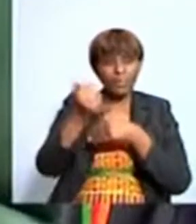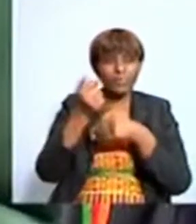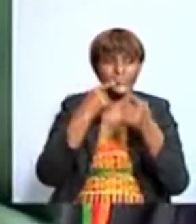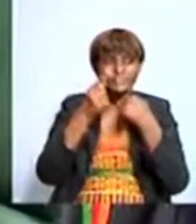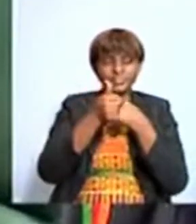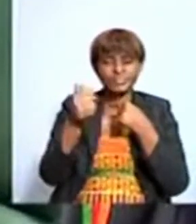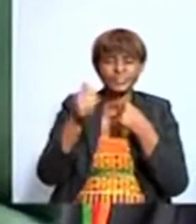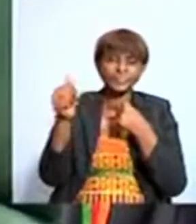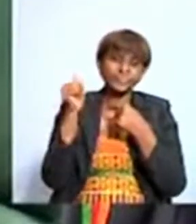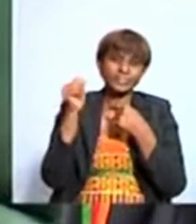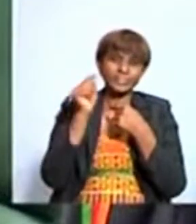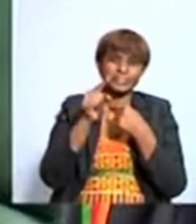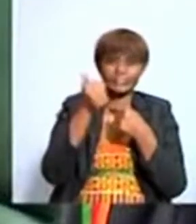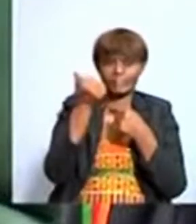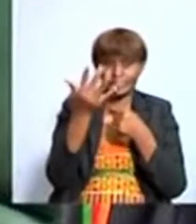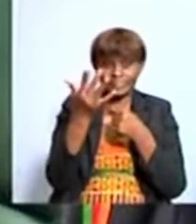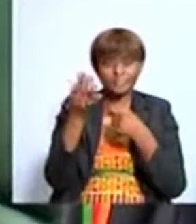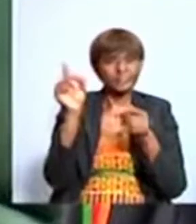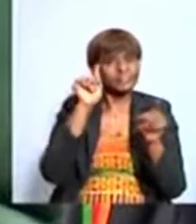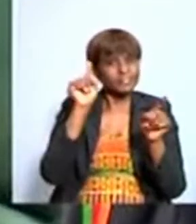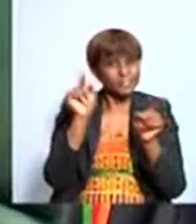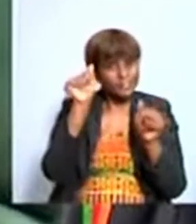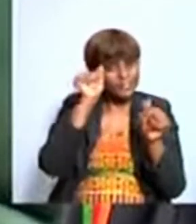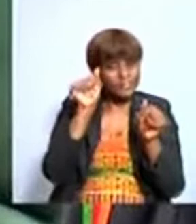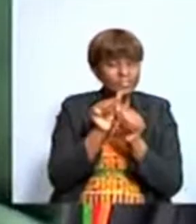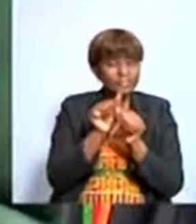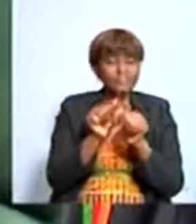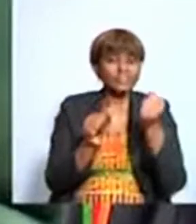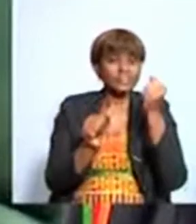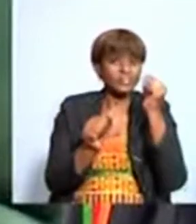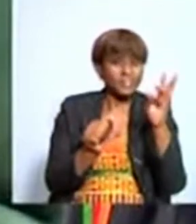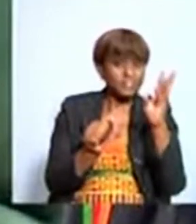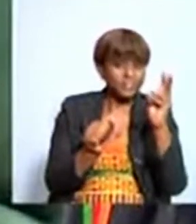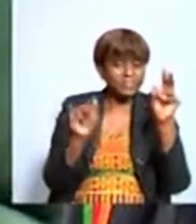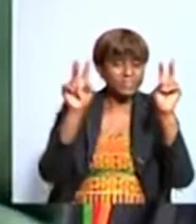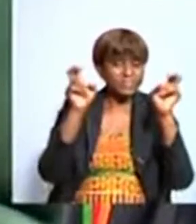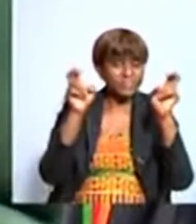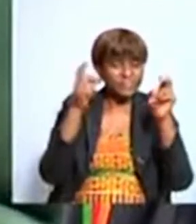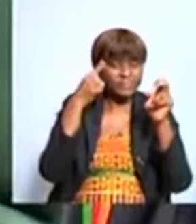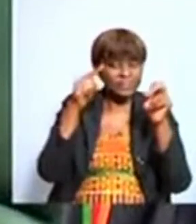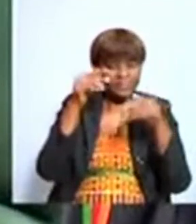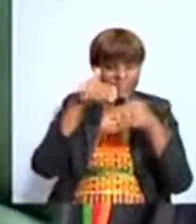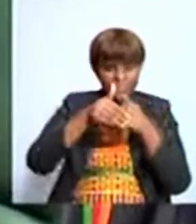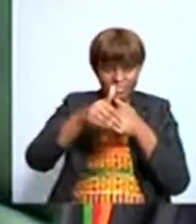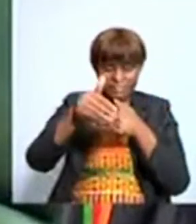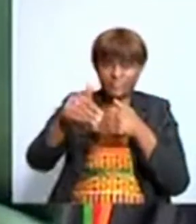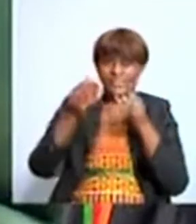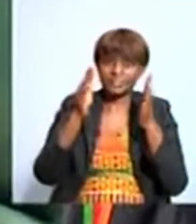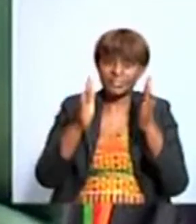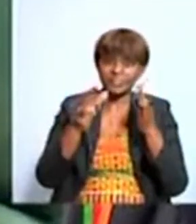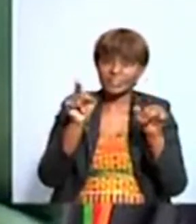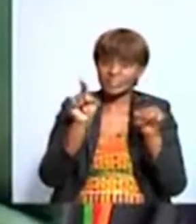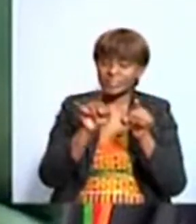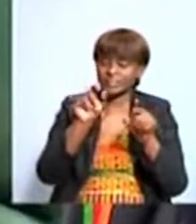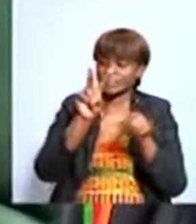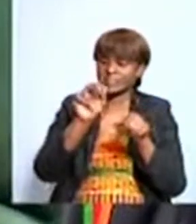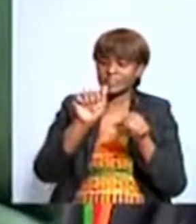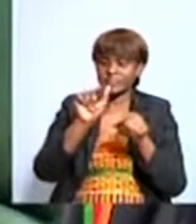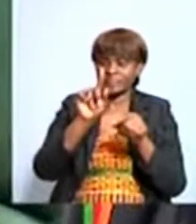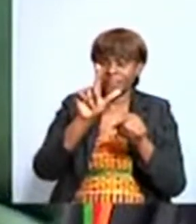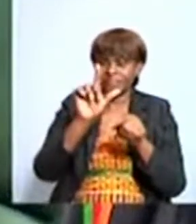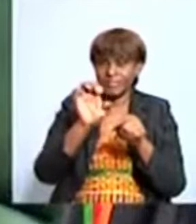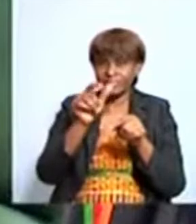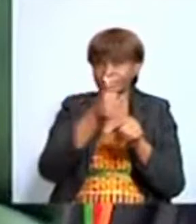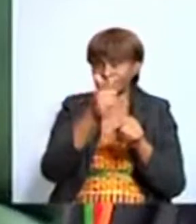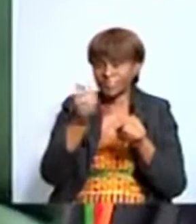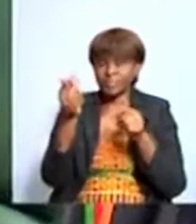any objection? Clause 15 is agreed to. Clause 16, Title for registered valuation surveyor.